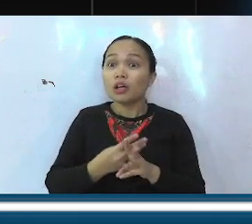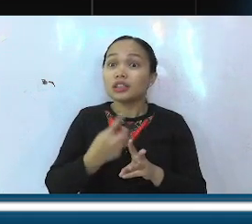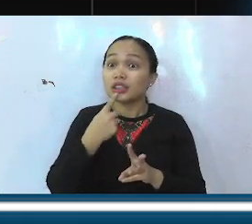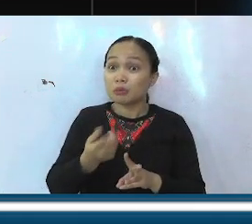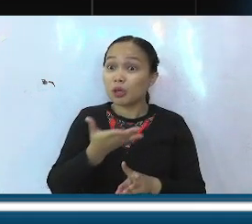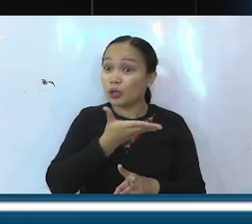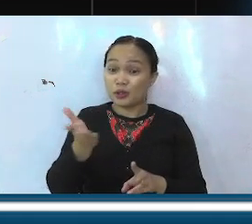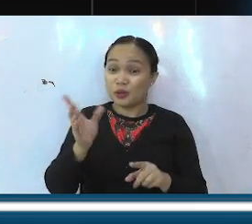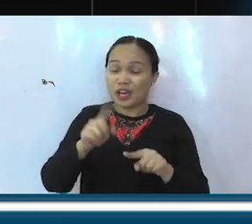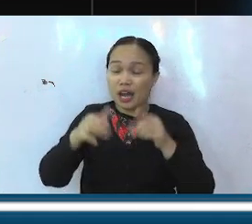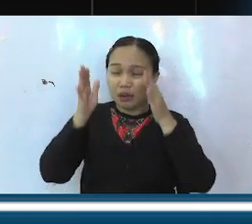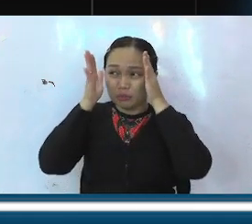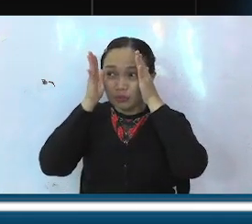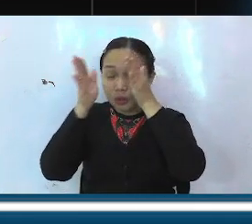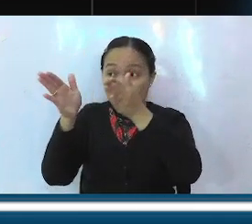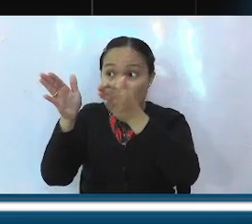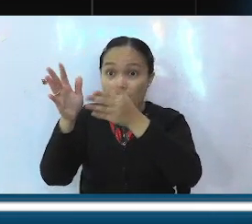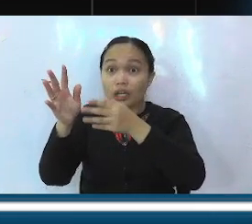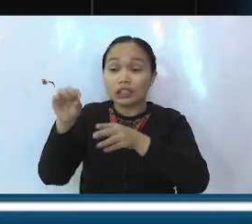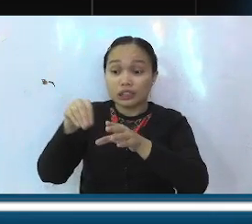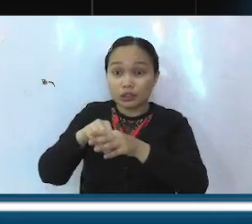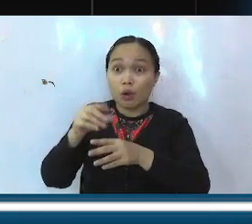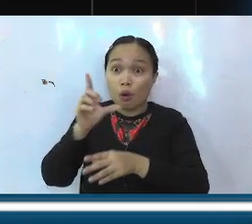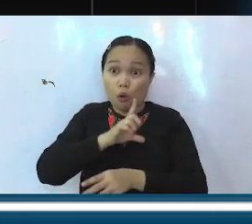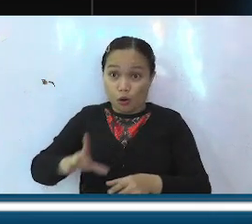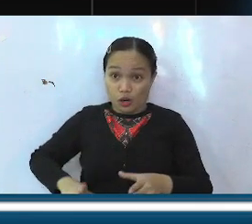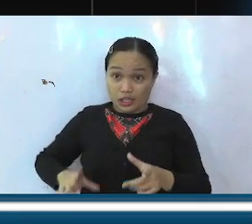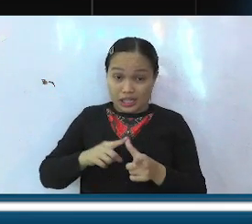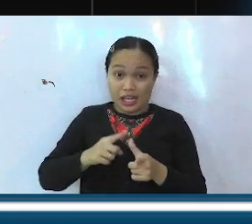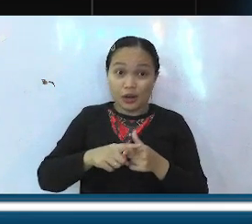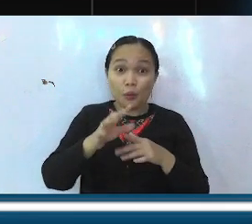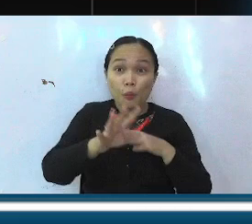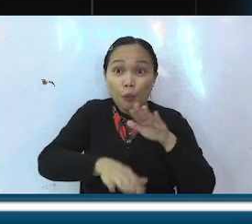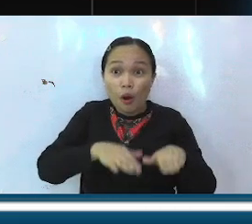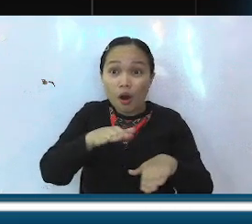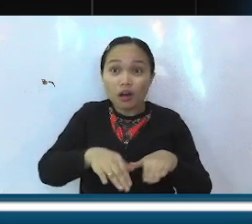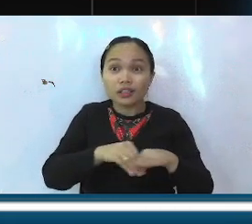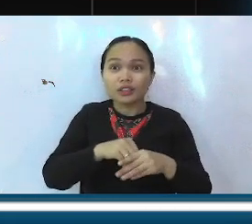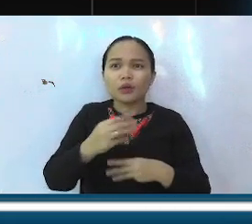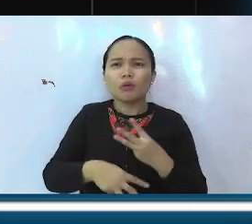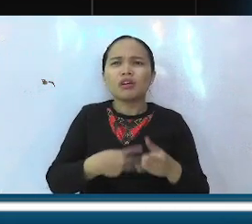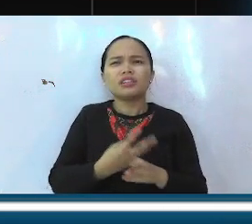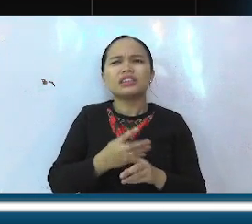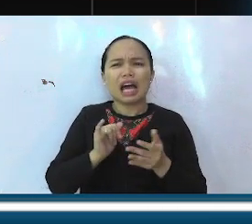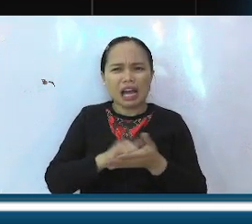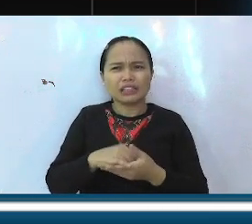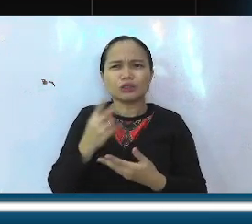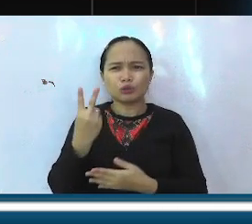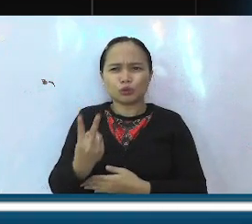the Lord and walk in the world. No. No, that's two different things. Yes. You see, that's why